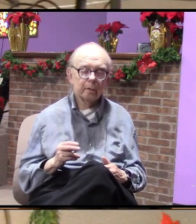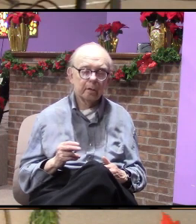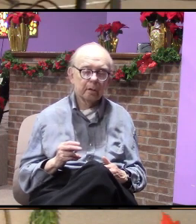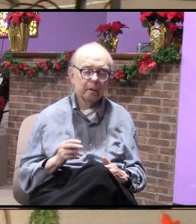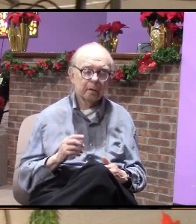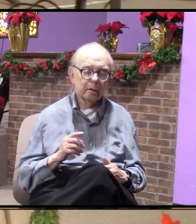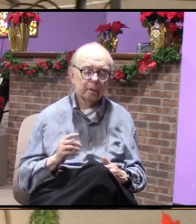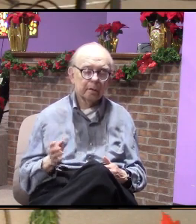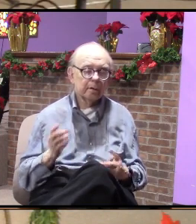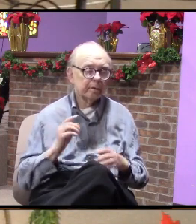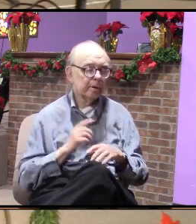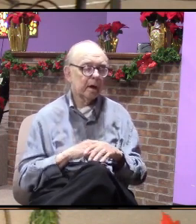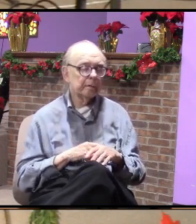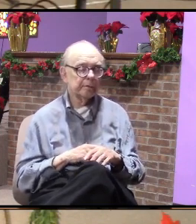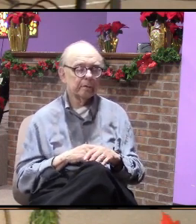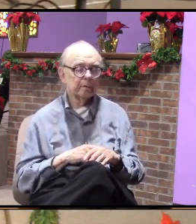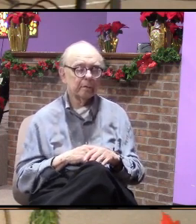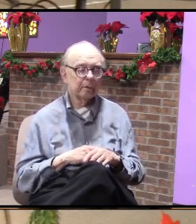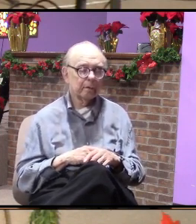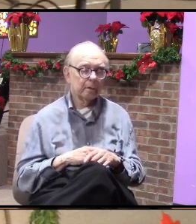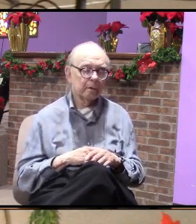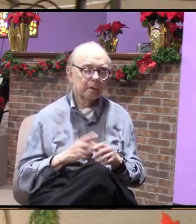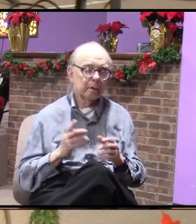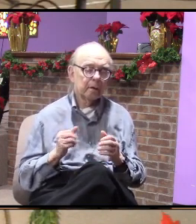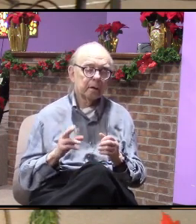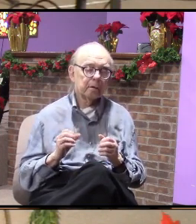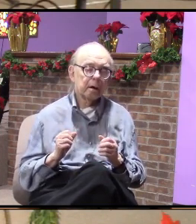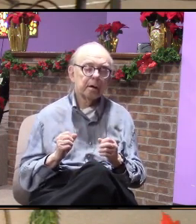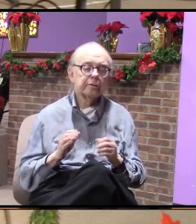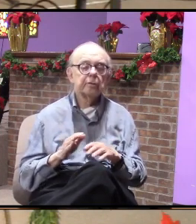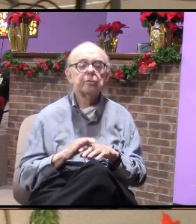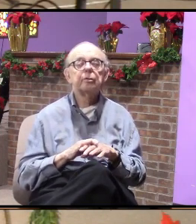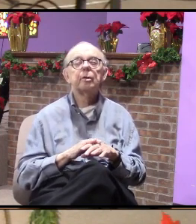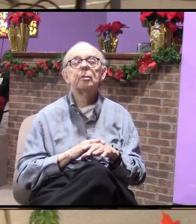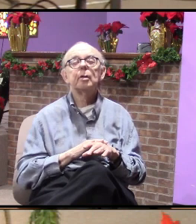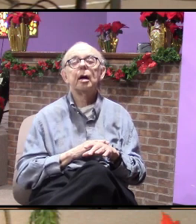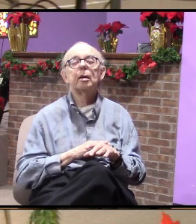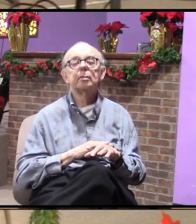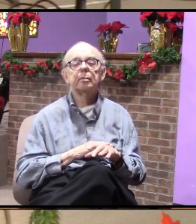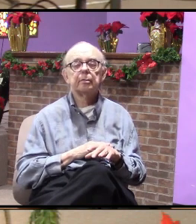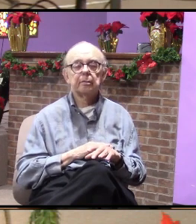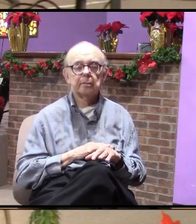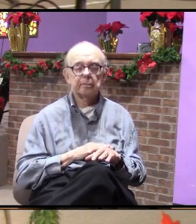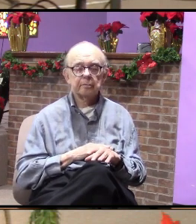There are times the vehicle's got to slow down.